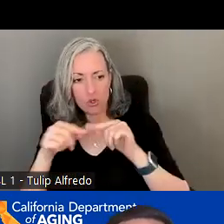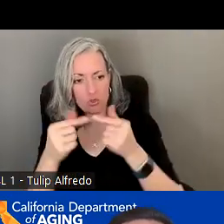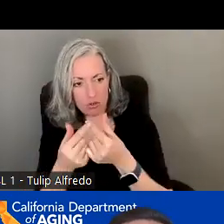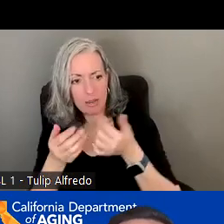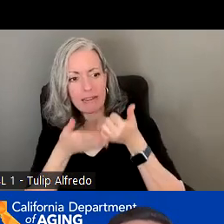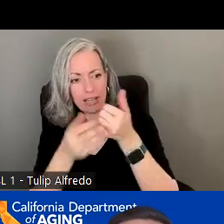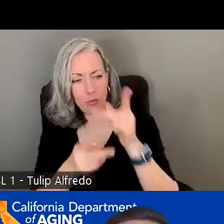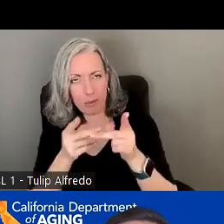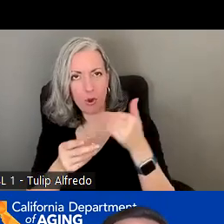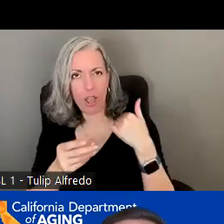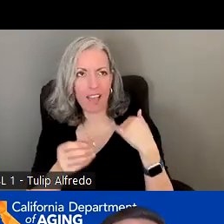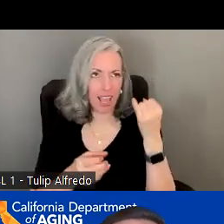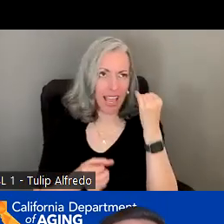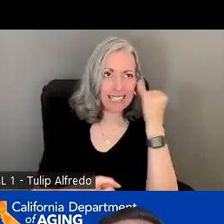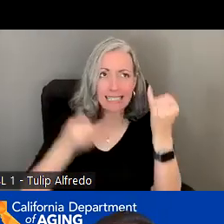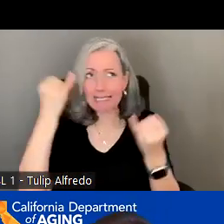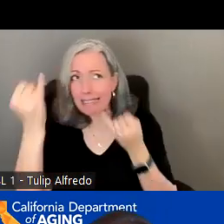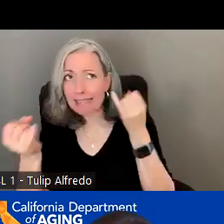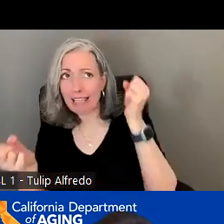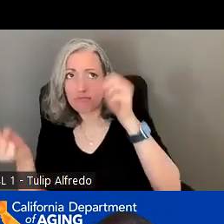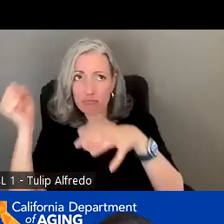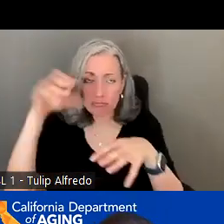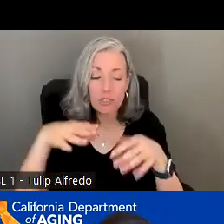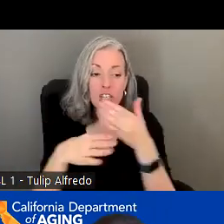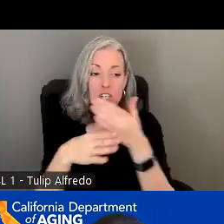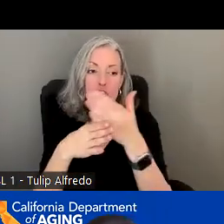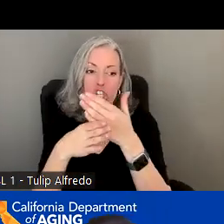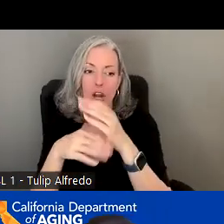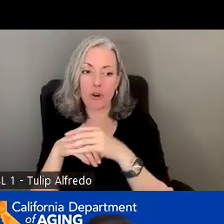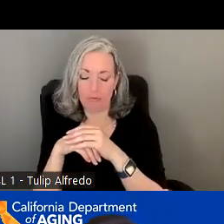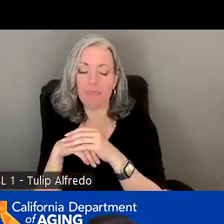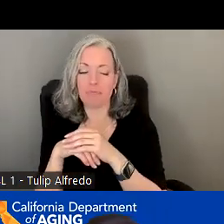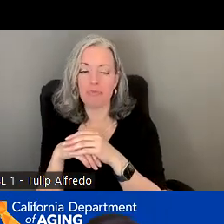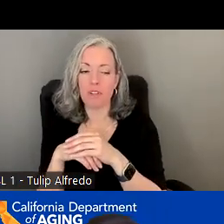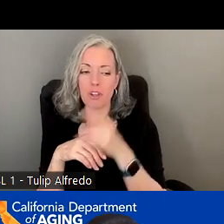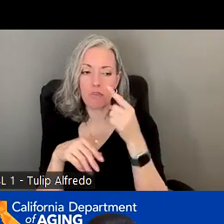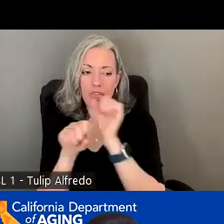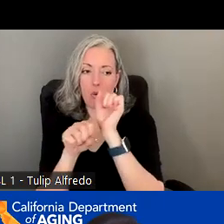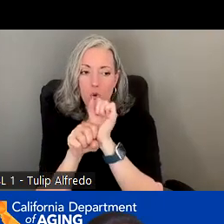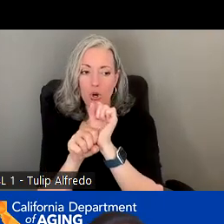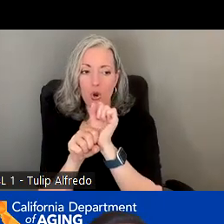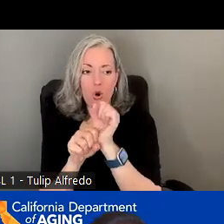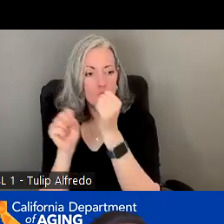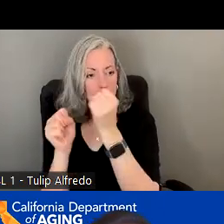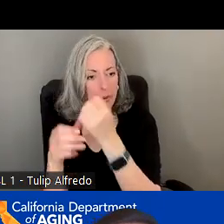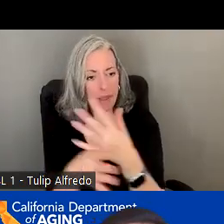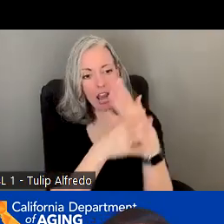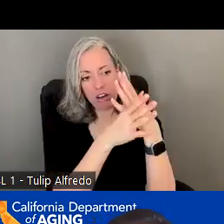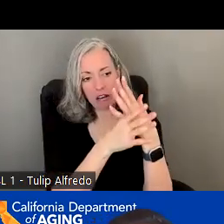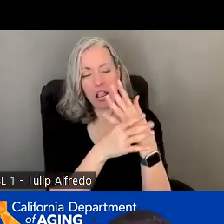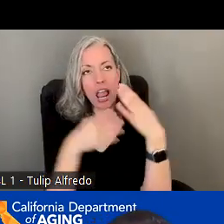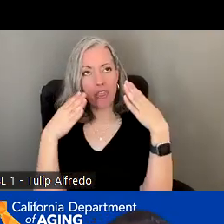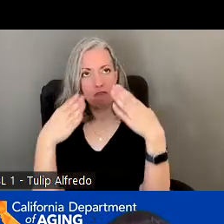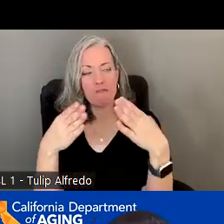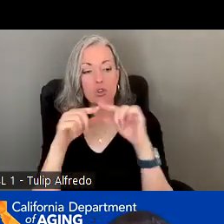kind of bounce ideas off each other and flesh out ideas. So Angie and team have been prepping for this work, and they're going to conduct the focus group